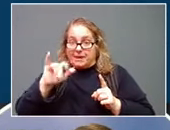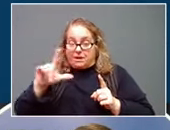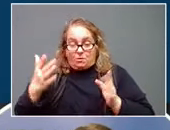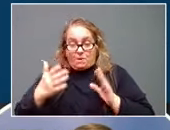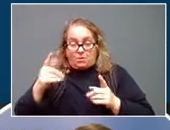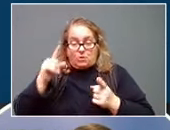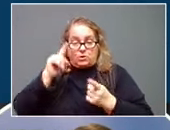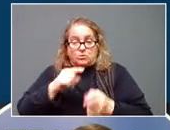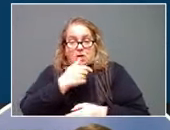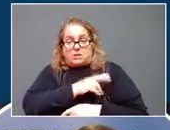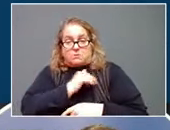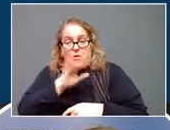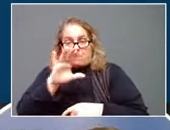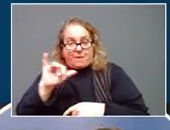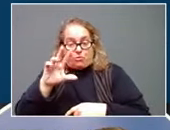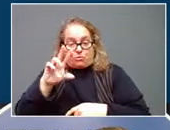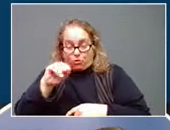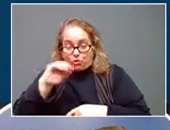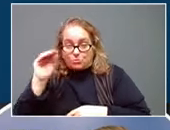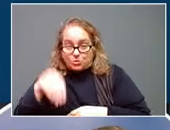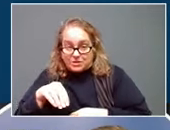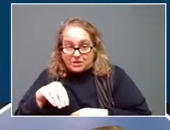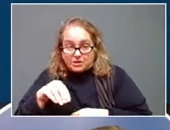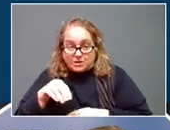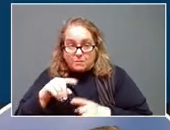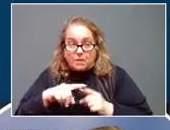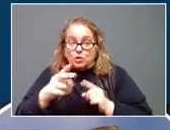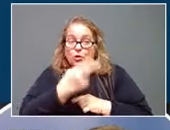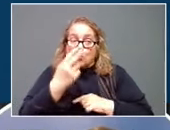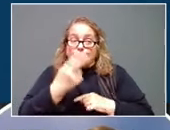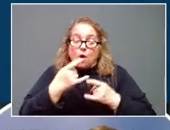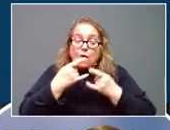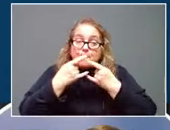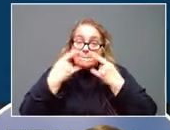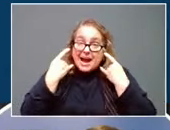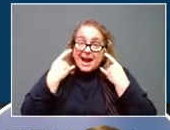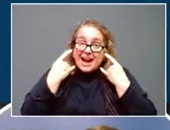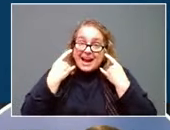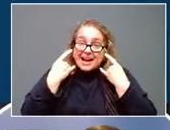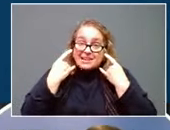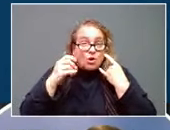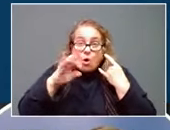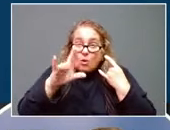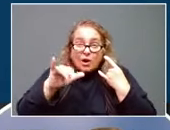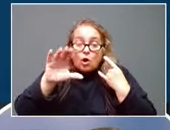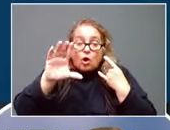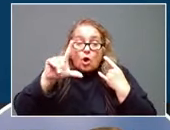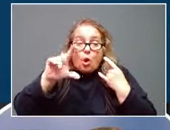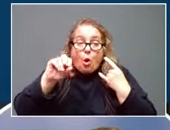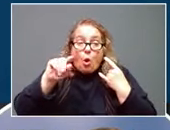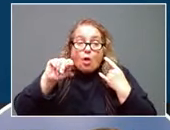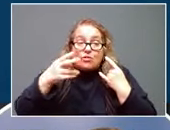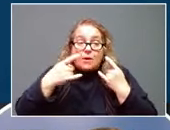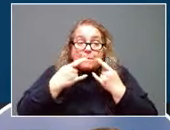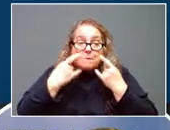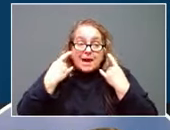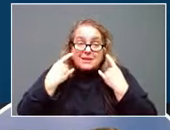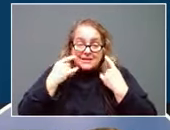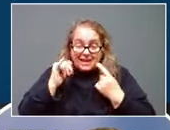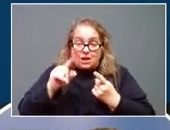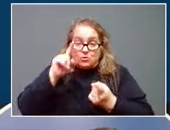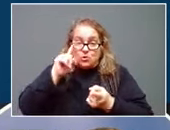30%. Well, wearing a cloth mask, just cloth, appears to reduce your